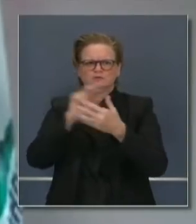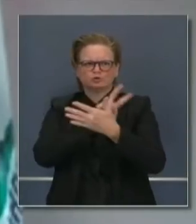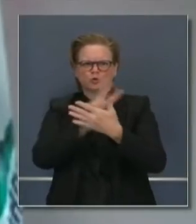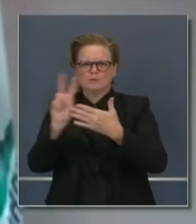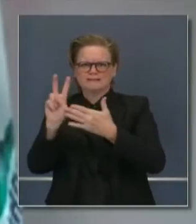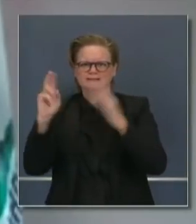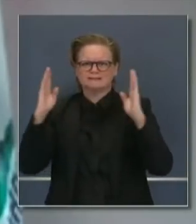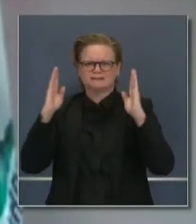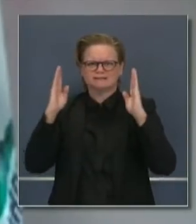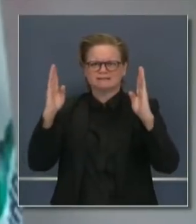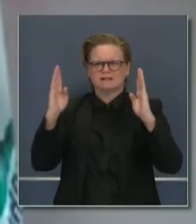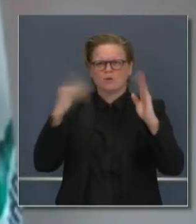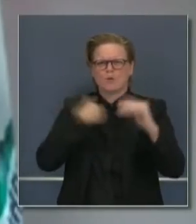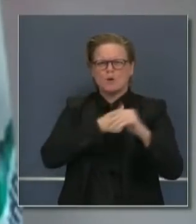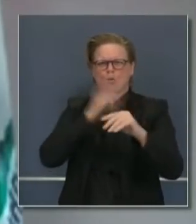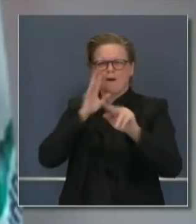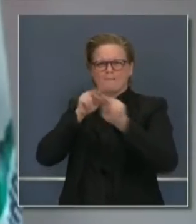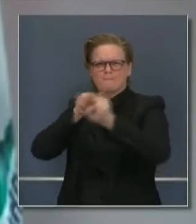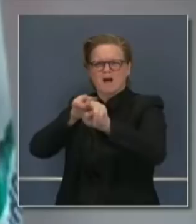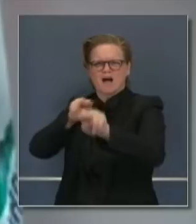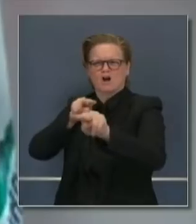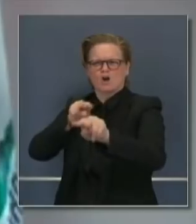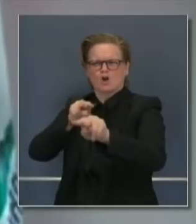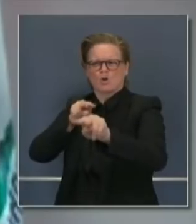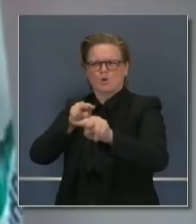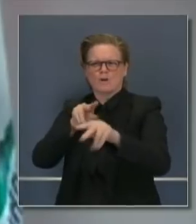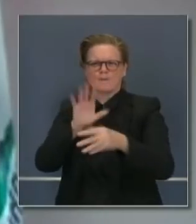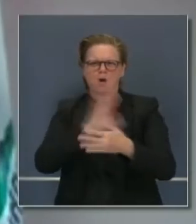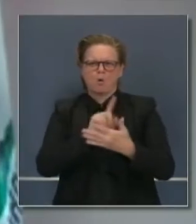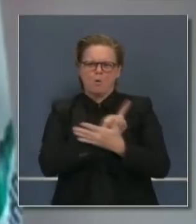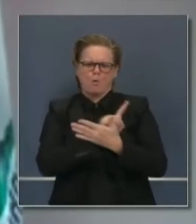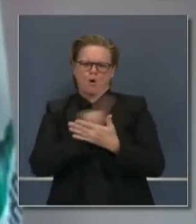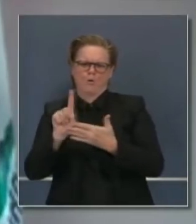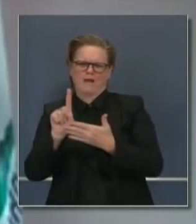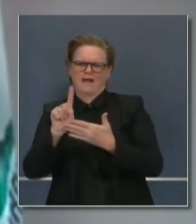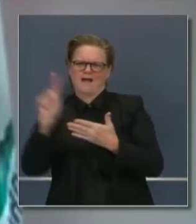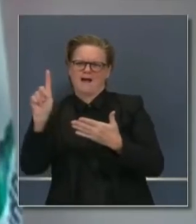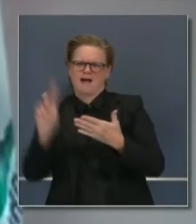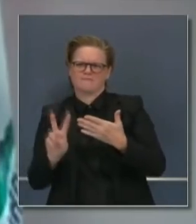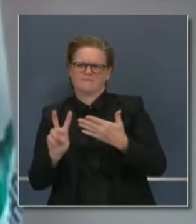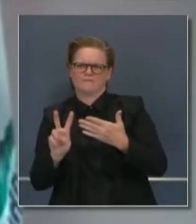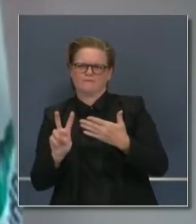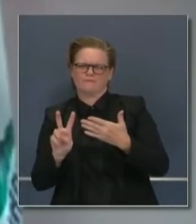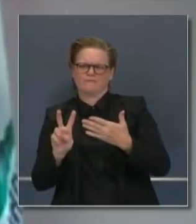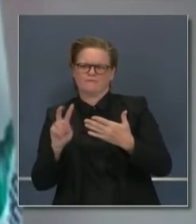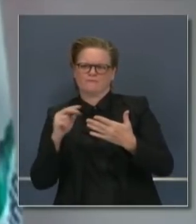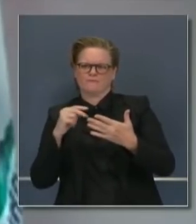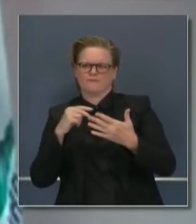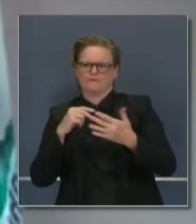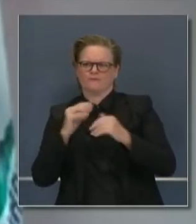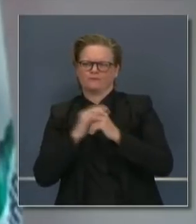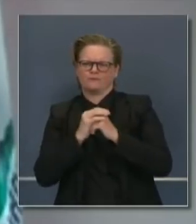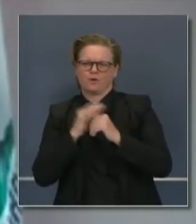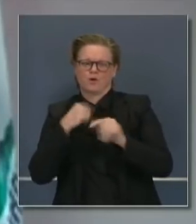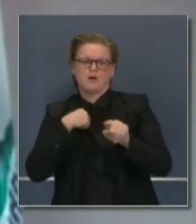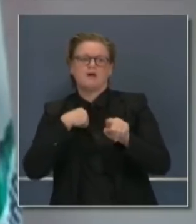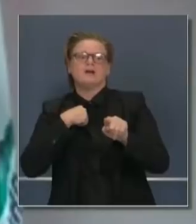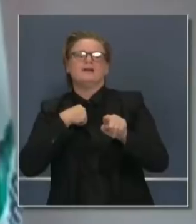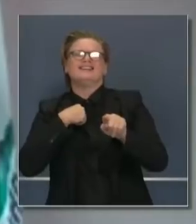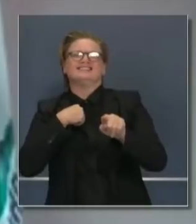and a half, we start to see individuals who are hospitalized go into the intensive care unit. So we want to be able to